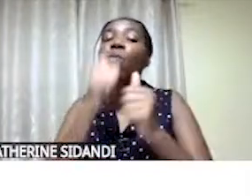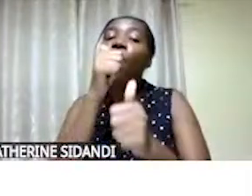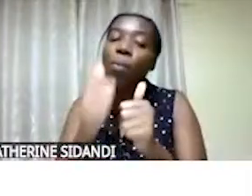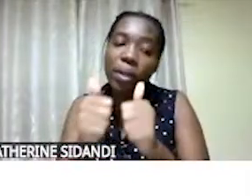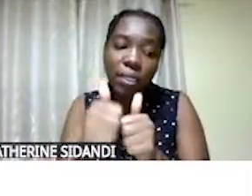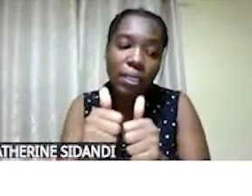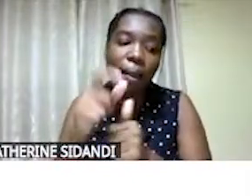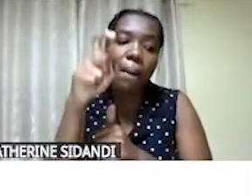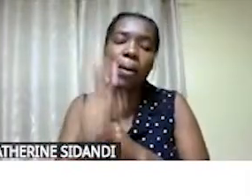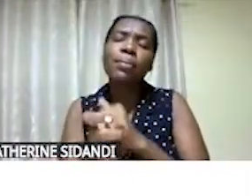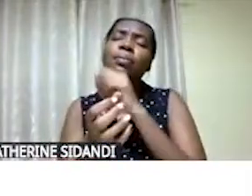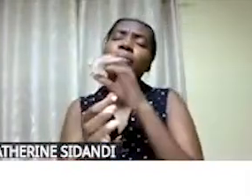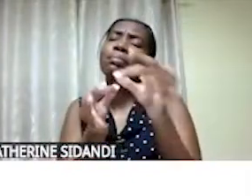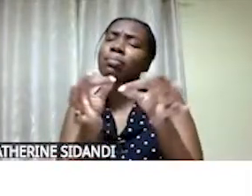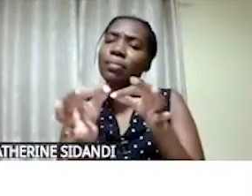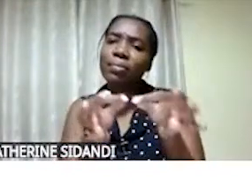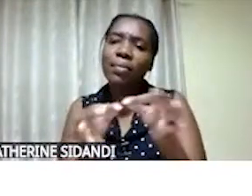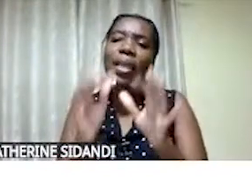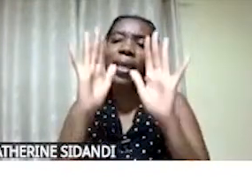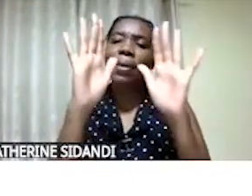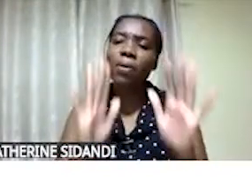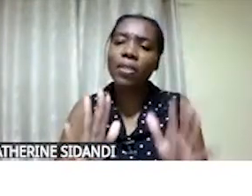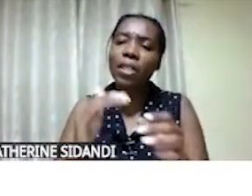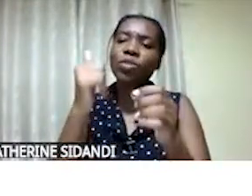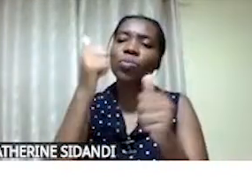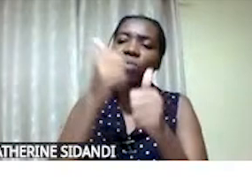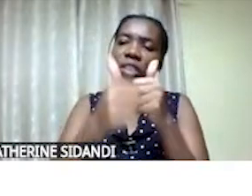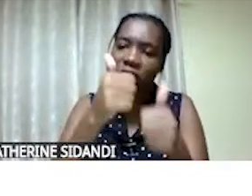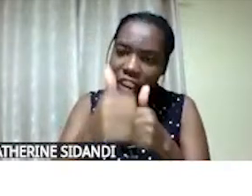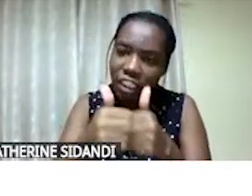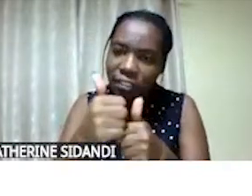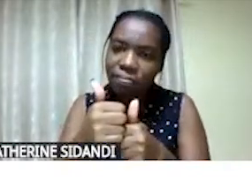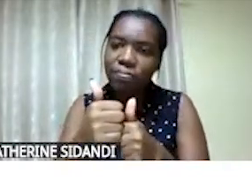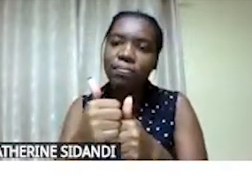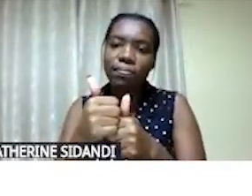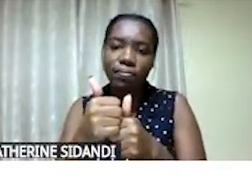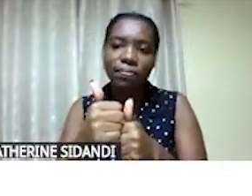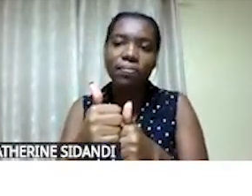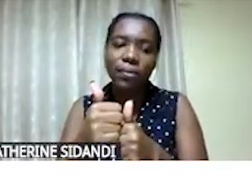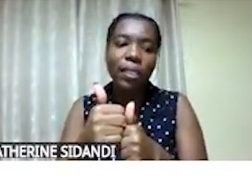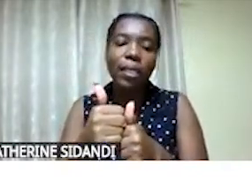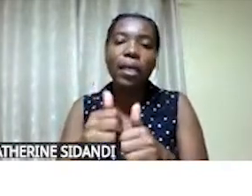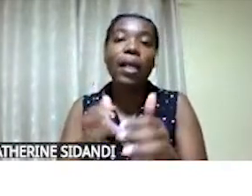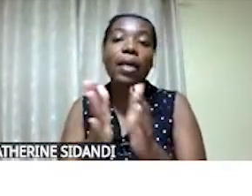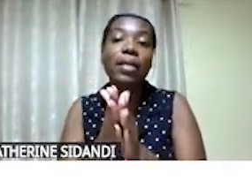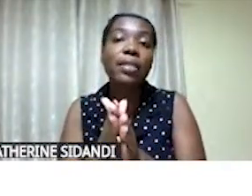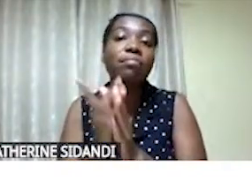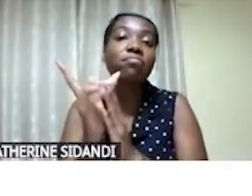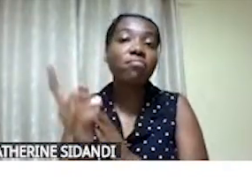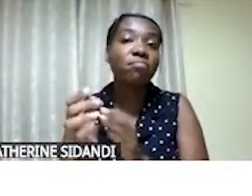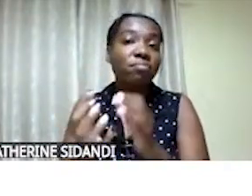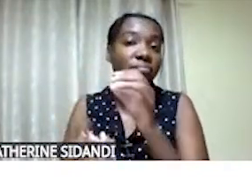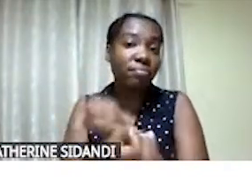want to describe what is important to them. You want to describe what do they term as